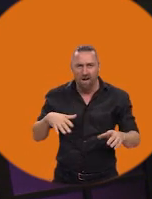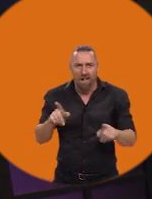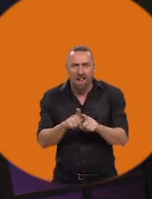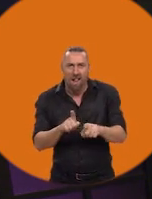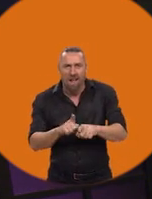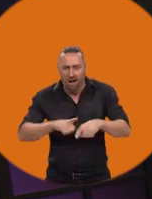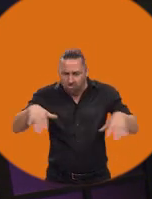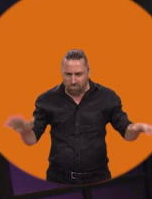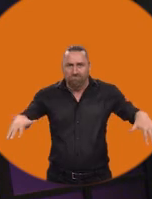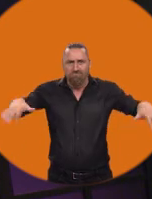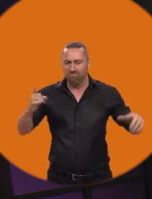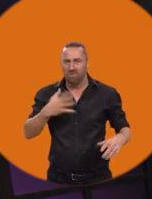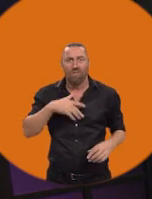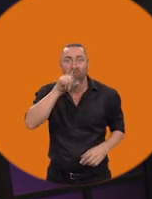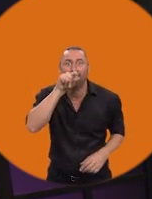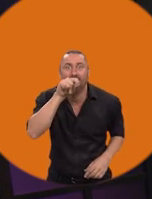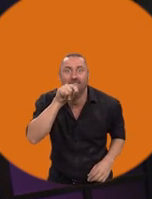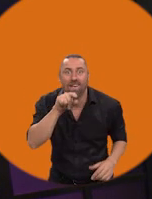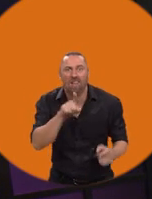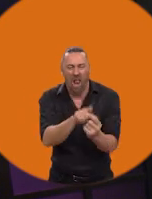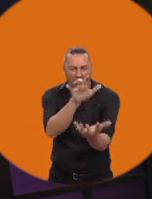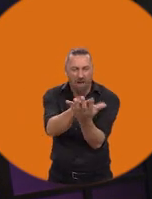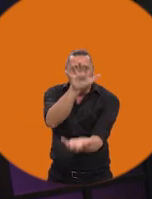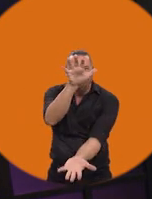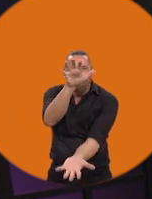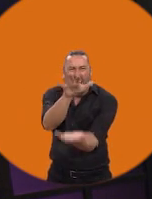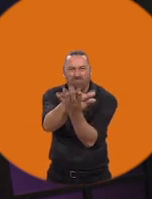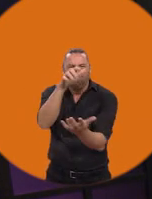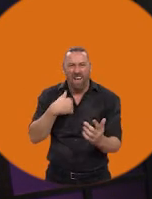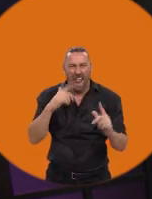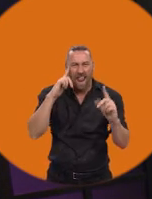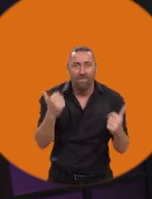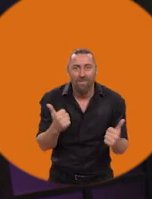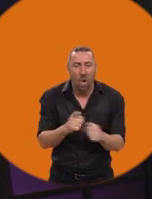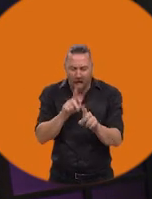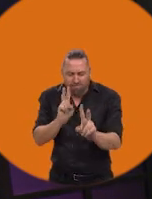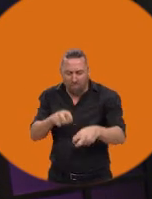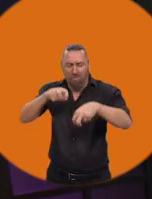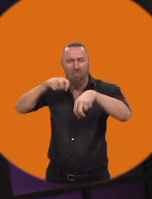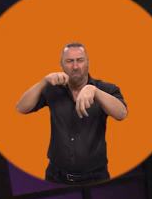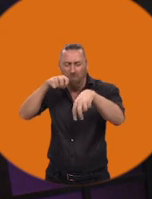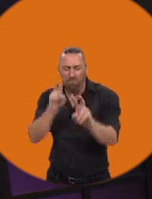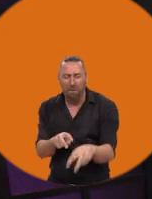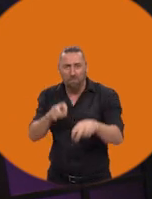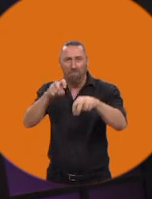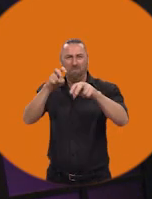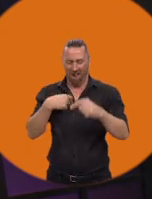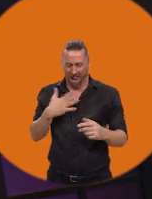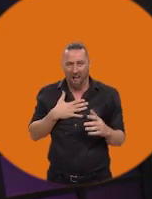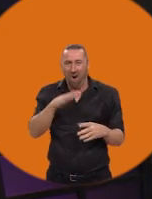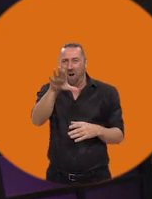like an animal, like a flapping chicken or a snapping crocodile or a bouncing